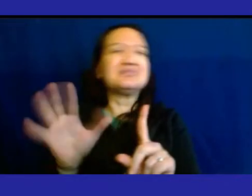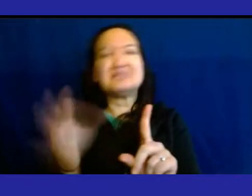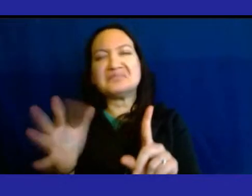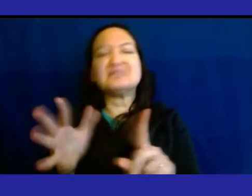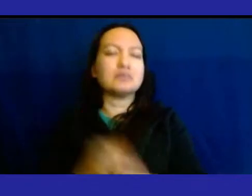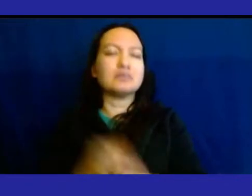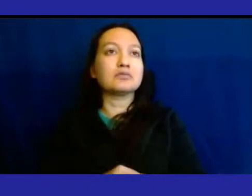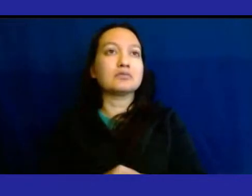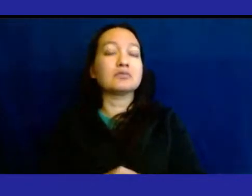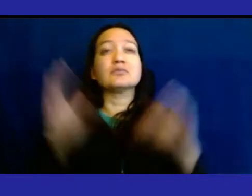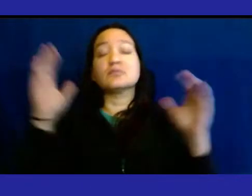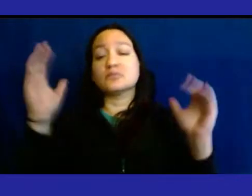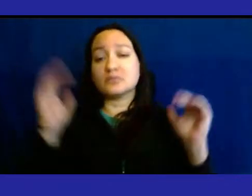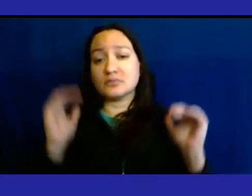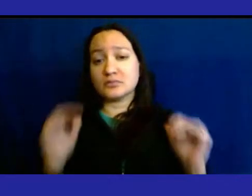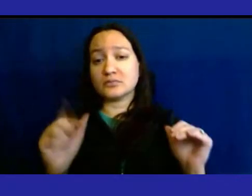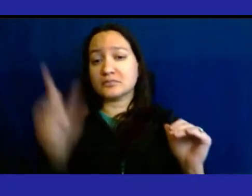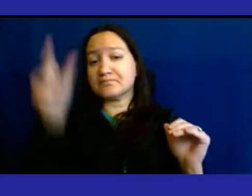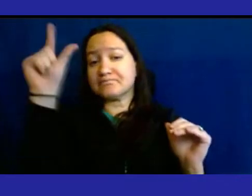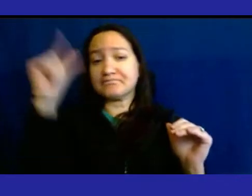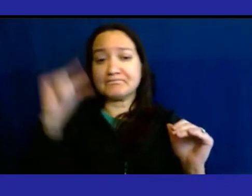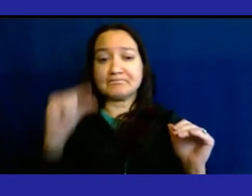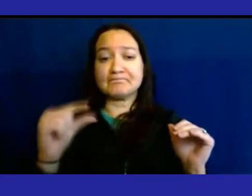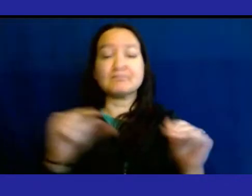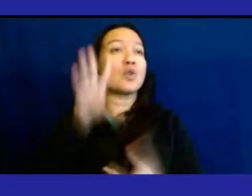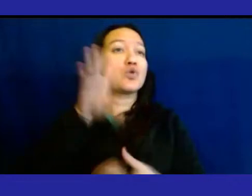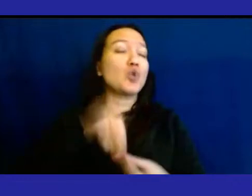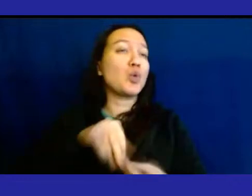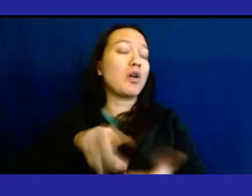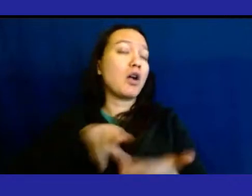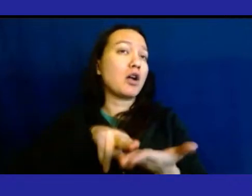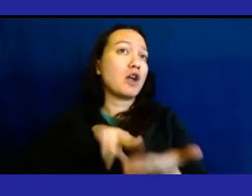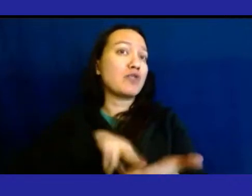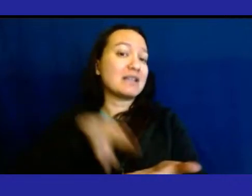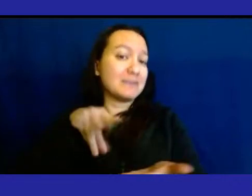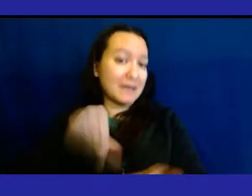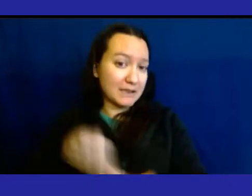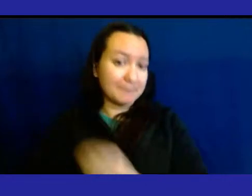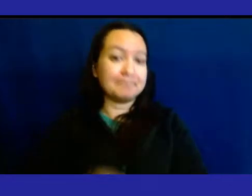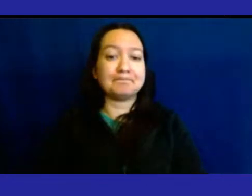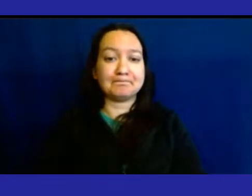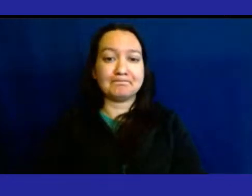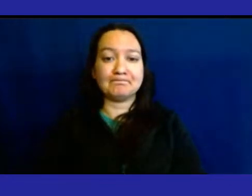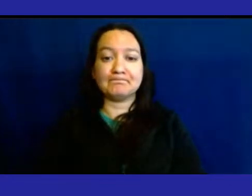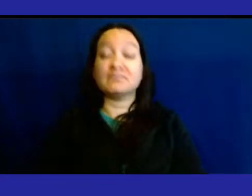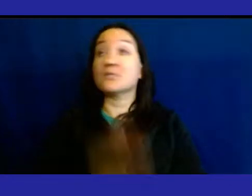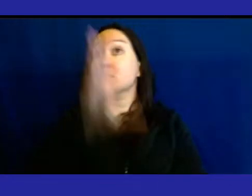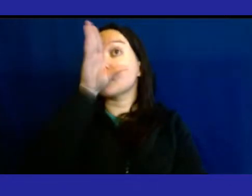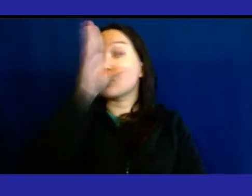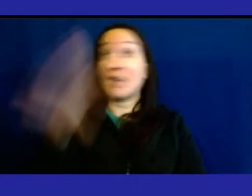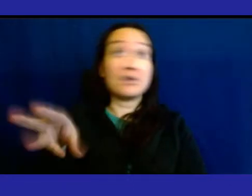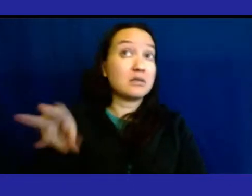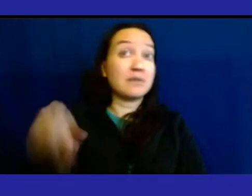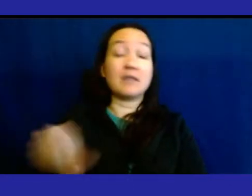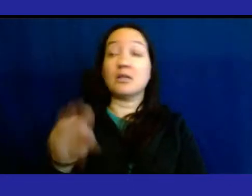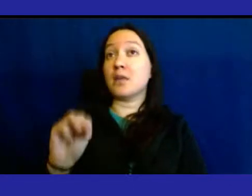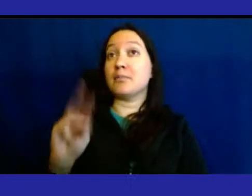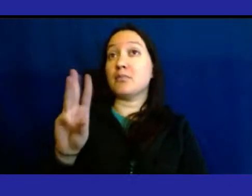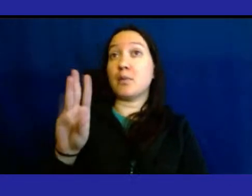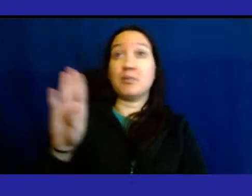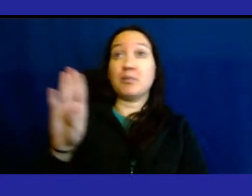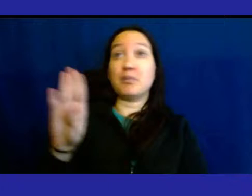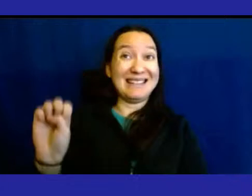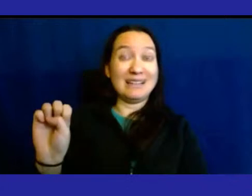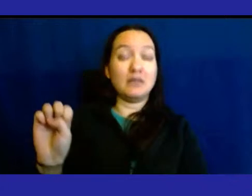then the next box down is our total contracted spend. So that is direct spend to MWBEs. When we issue